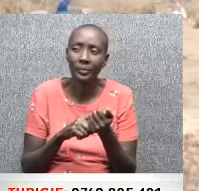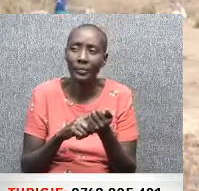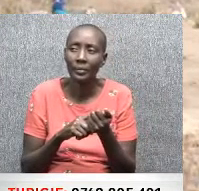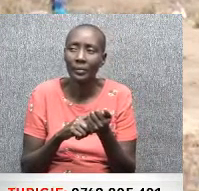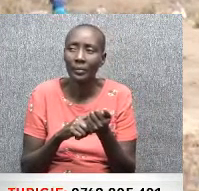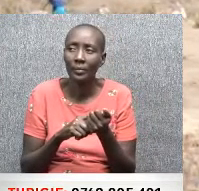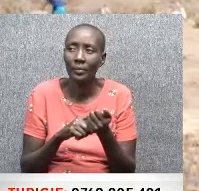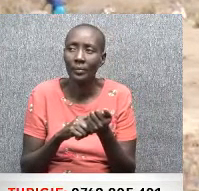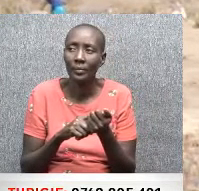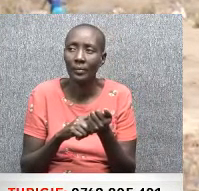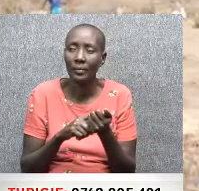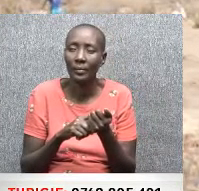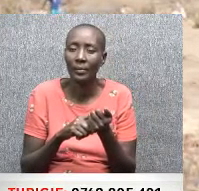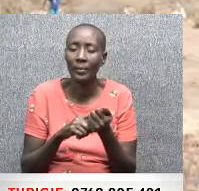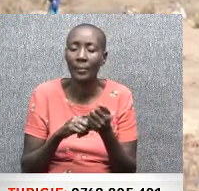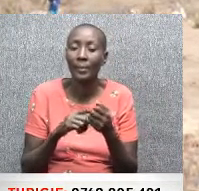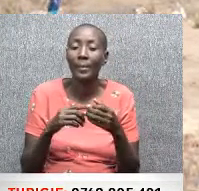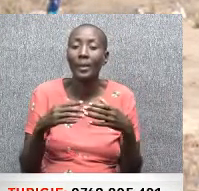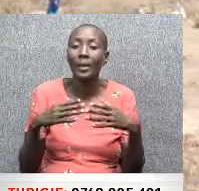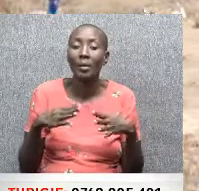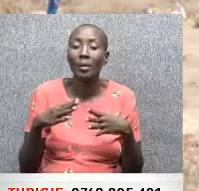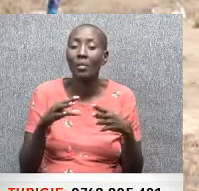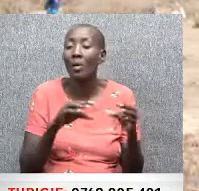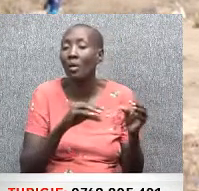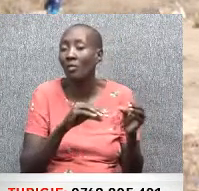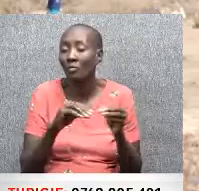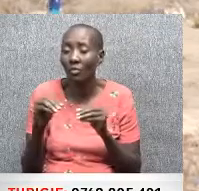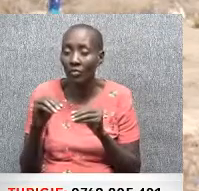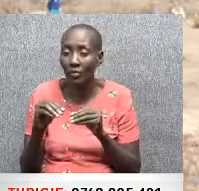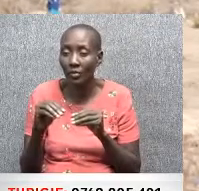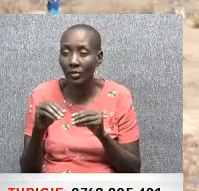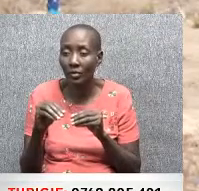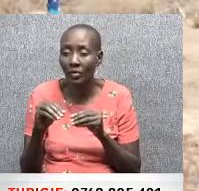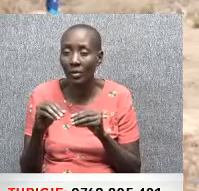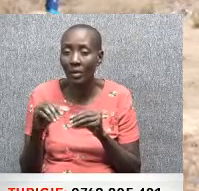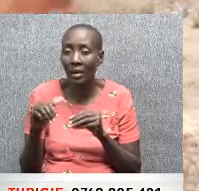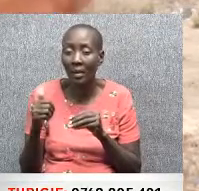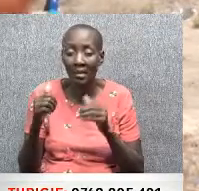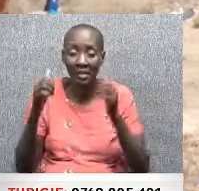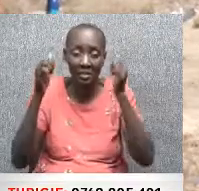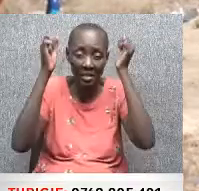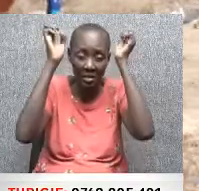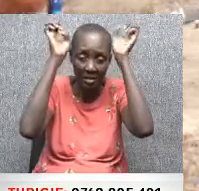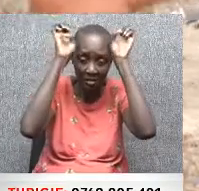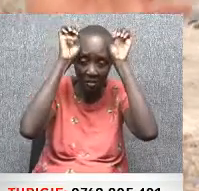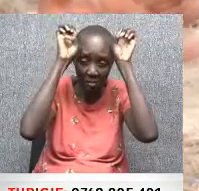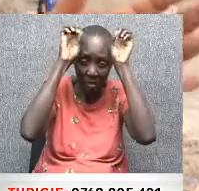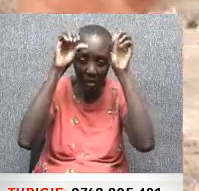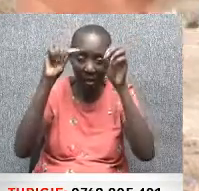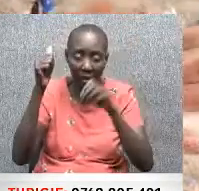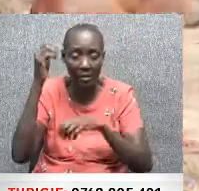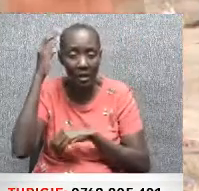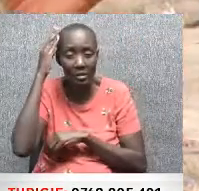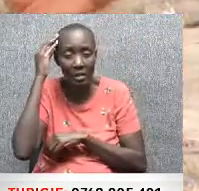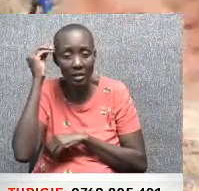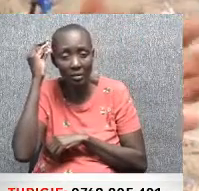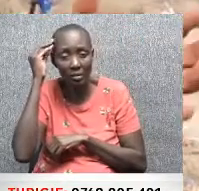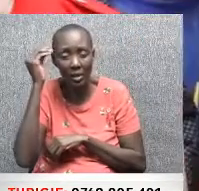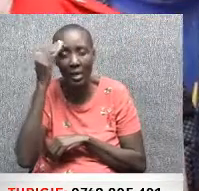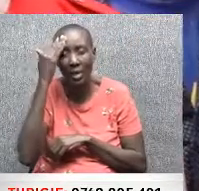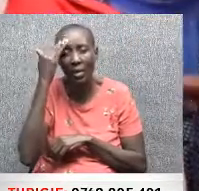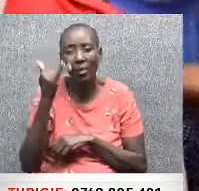watu yao wamehama, ingine enda Eastern Borough, ingine enda Ethiopia, ingine enda Somalia. Kwa sababu ya